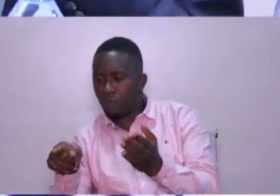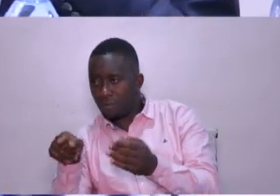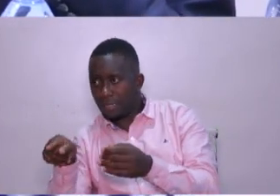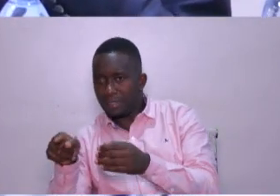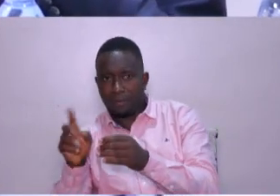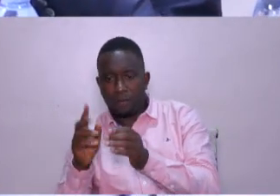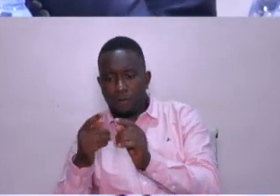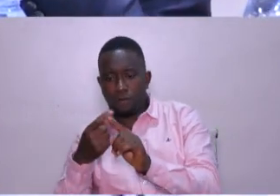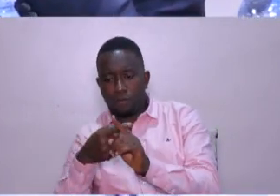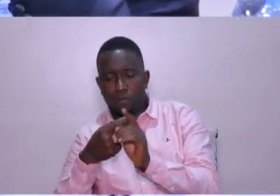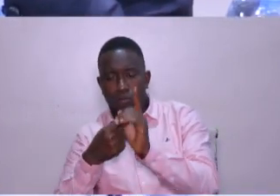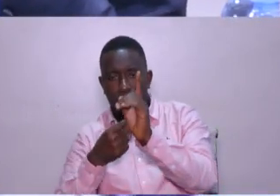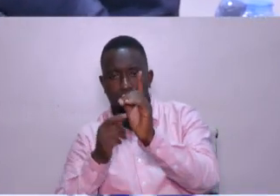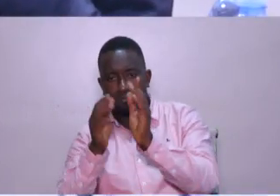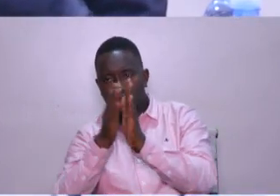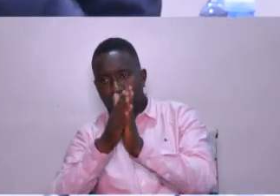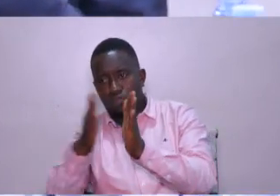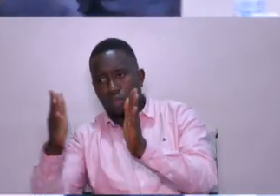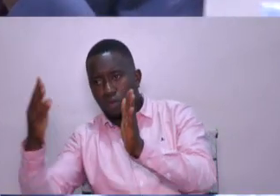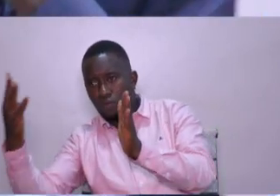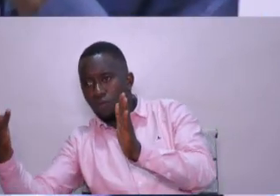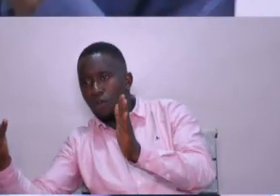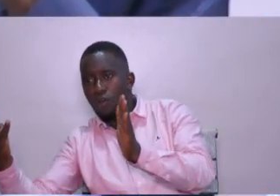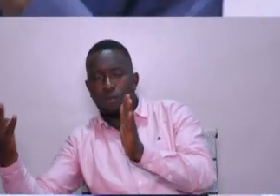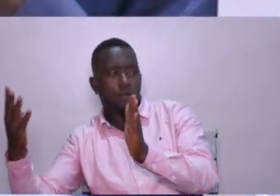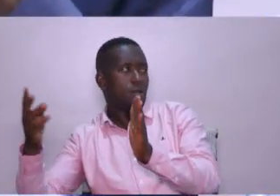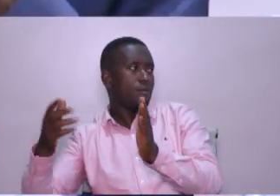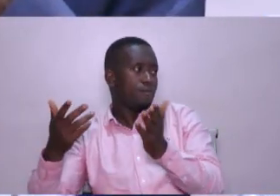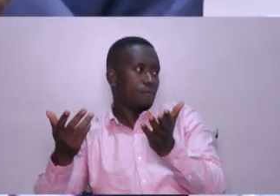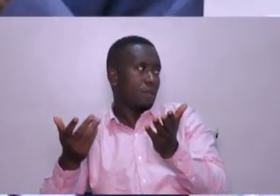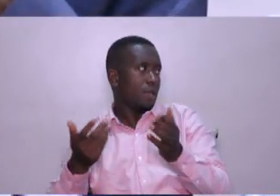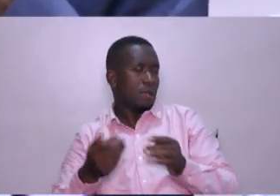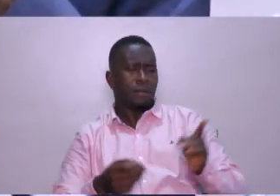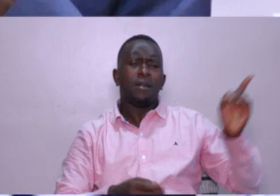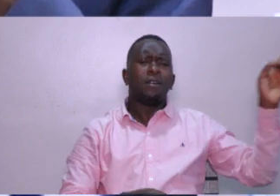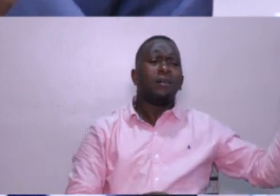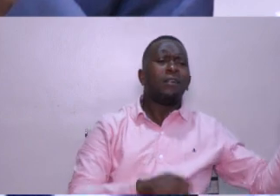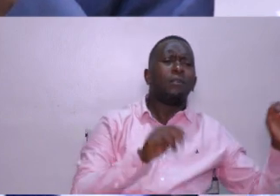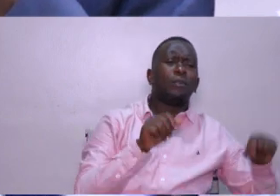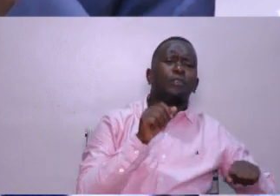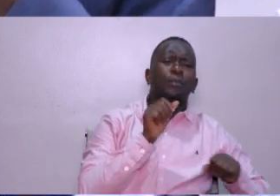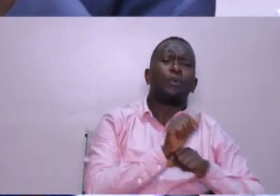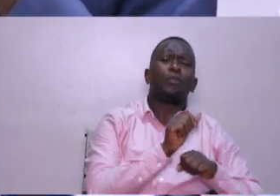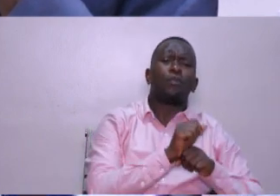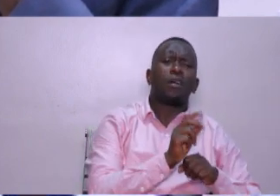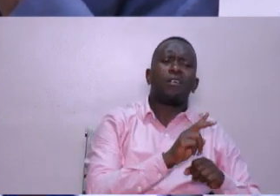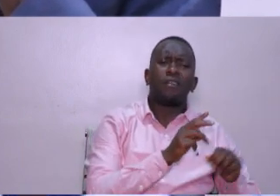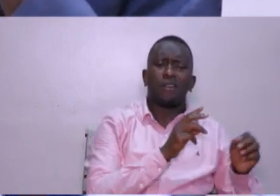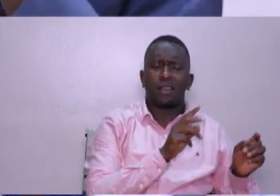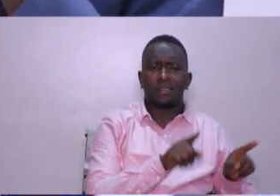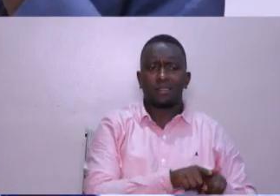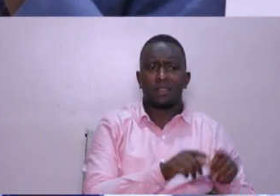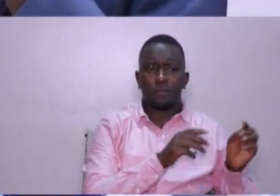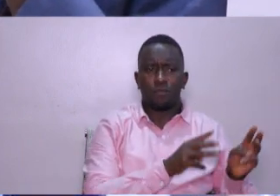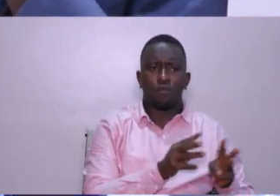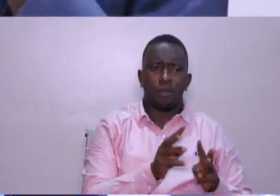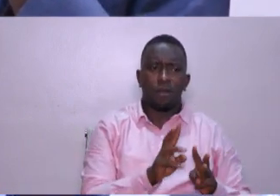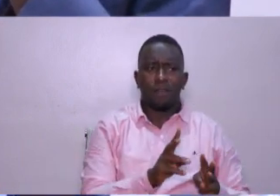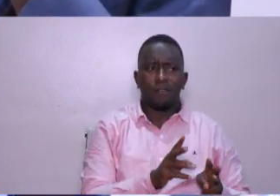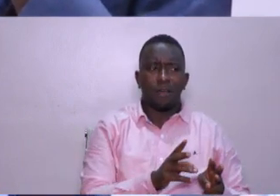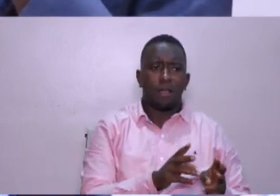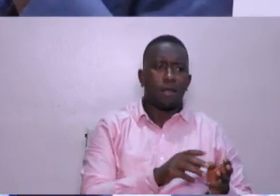1, 2, 4. As you've labeled. Does it work in the same way as something